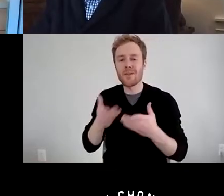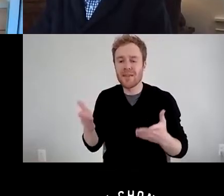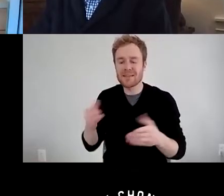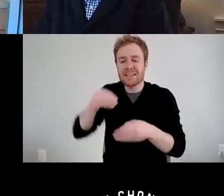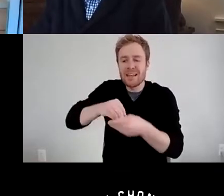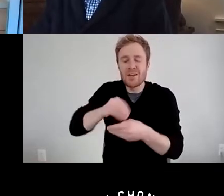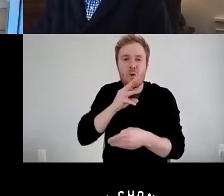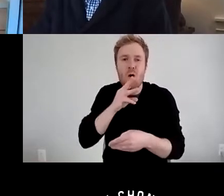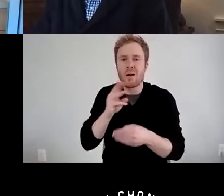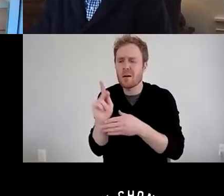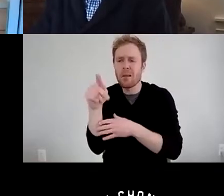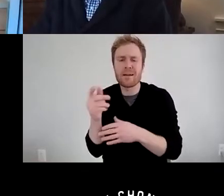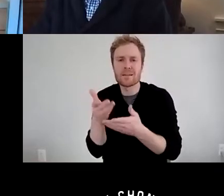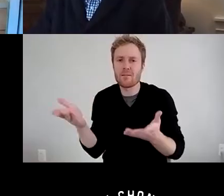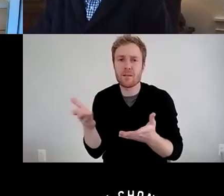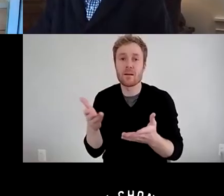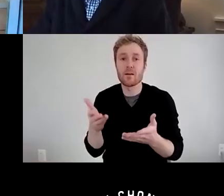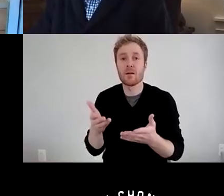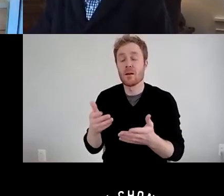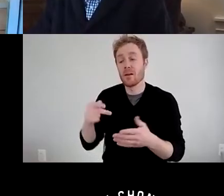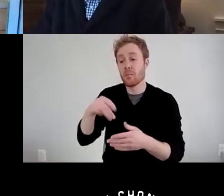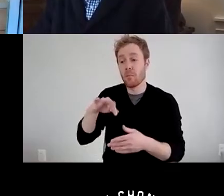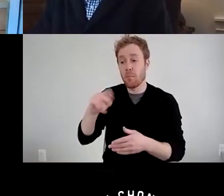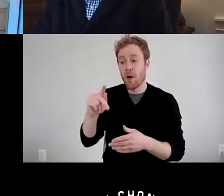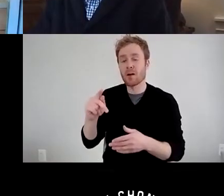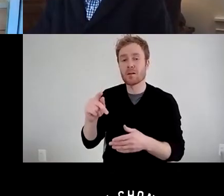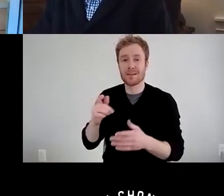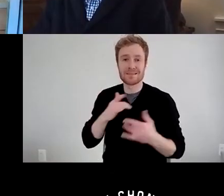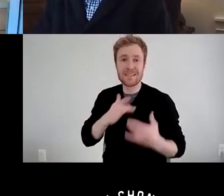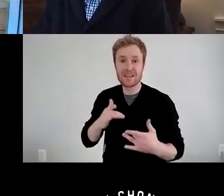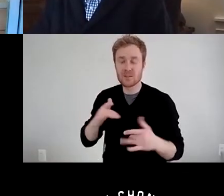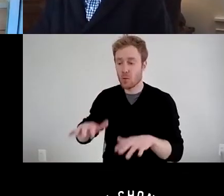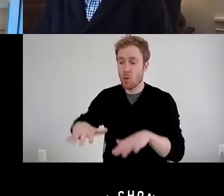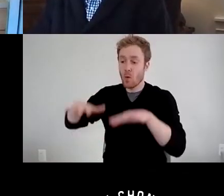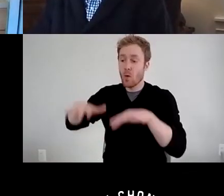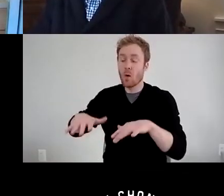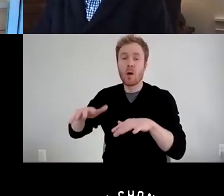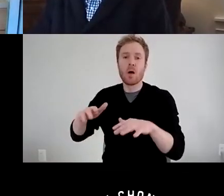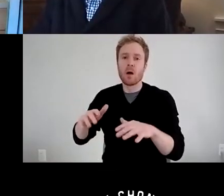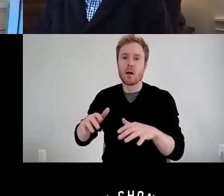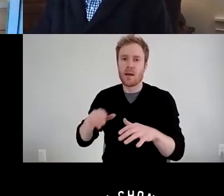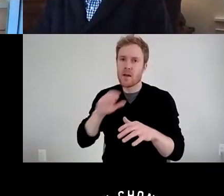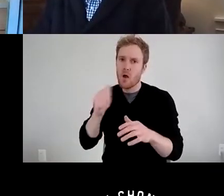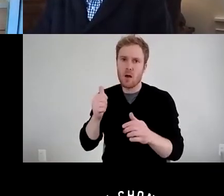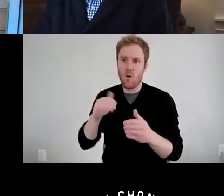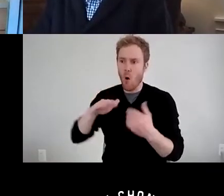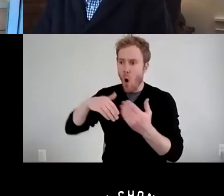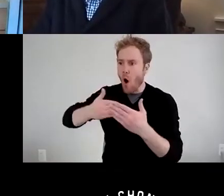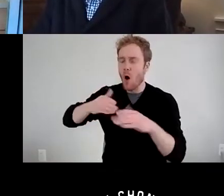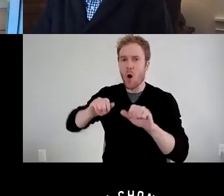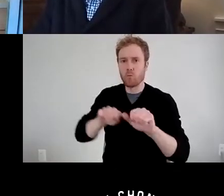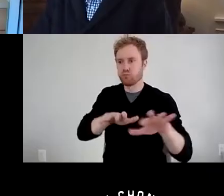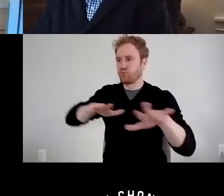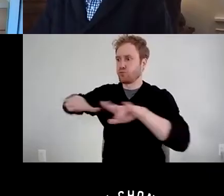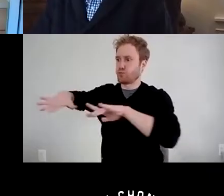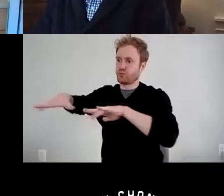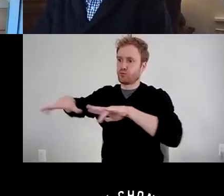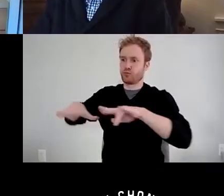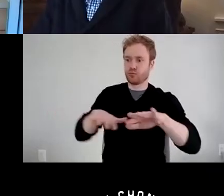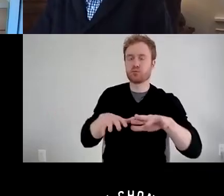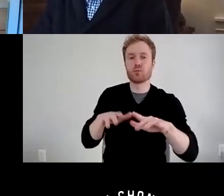sort of slowly sink into the system, just like a rain garden is supposed to. So that's why I say it's an educational feature too. You know, kids